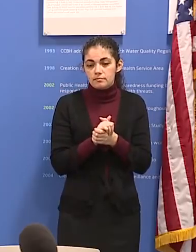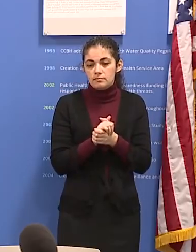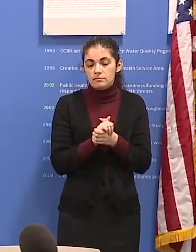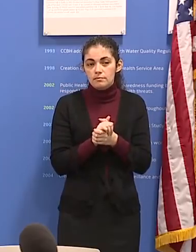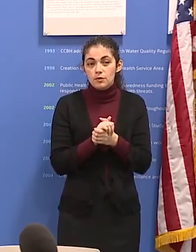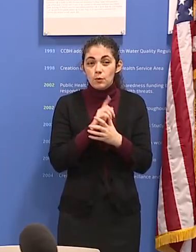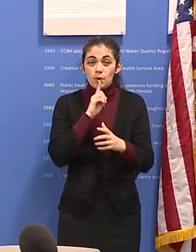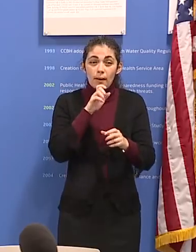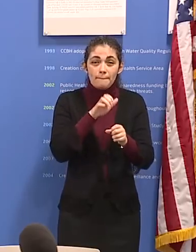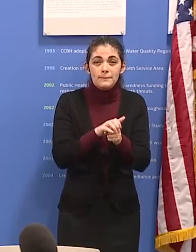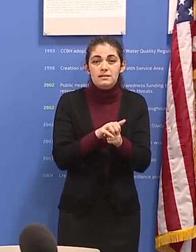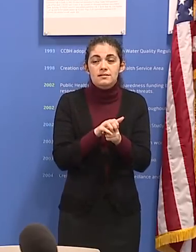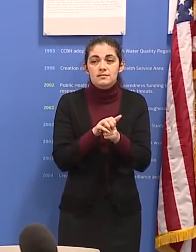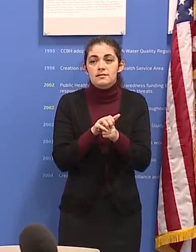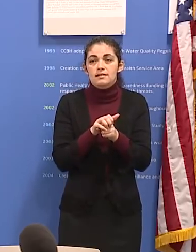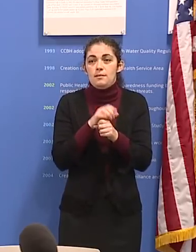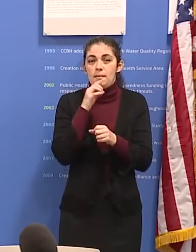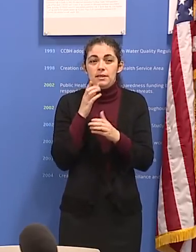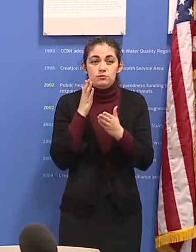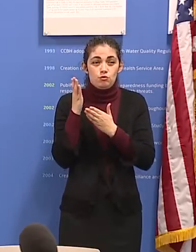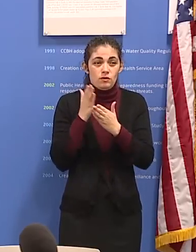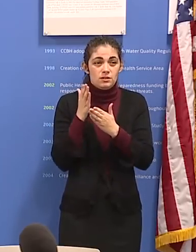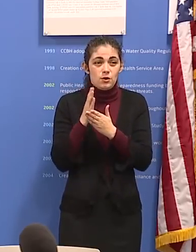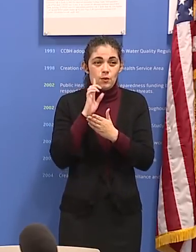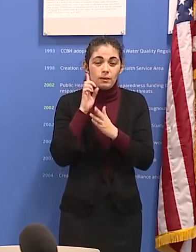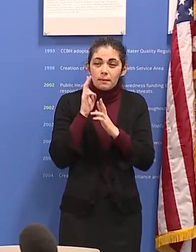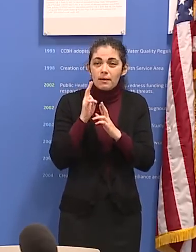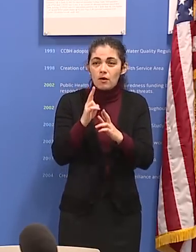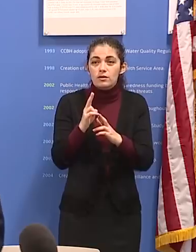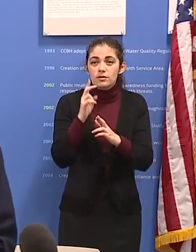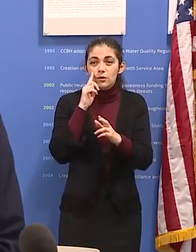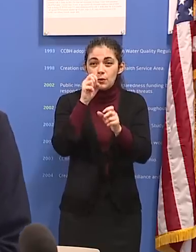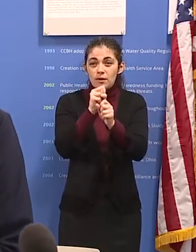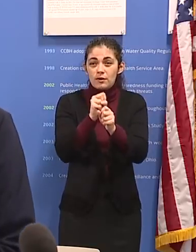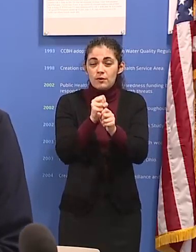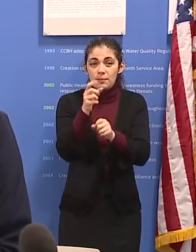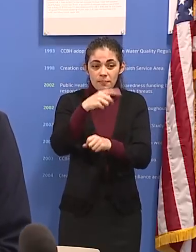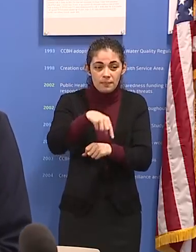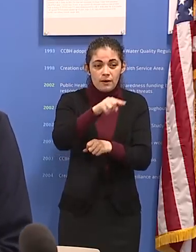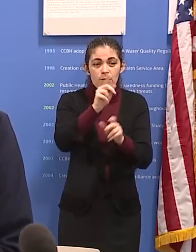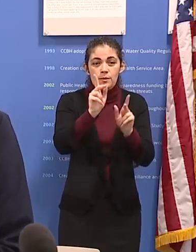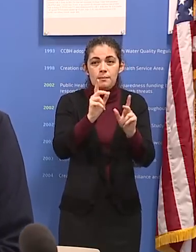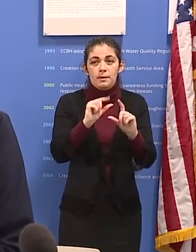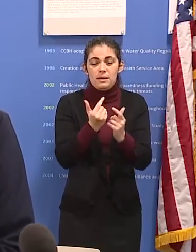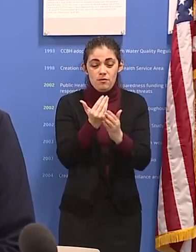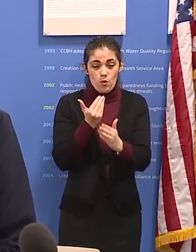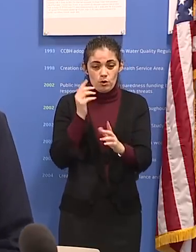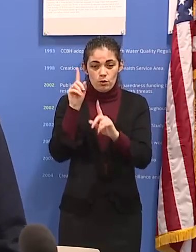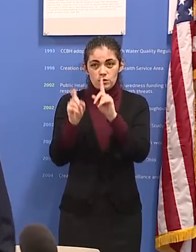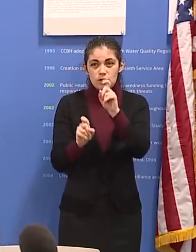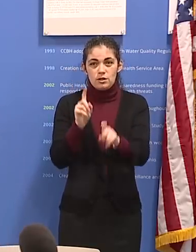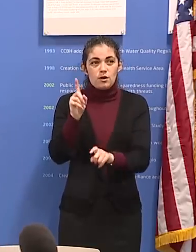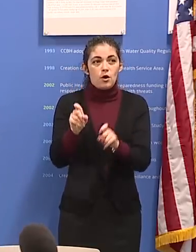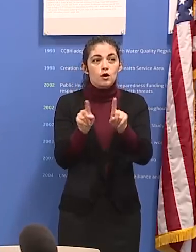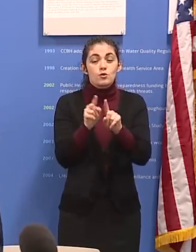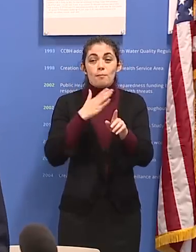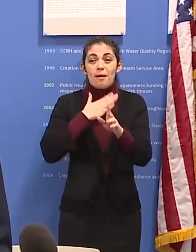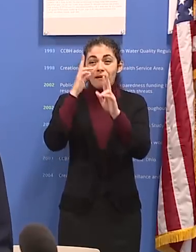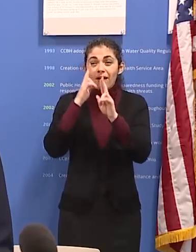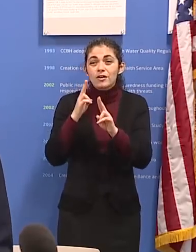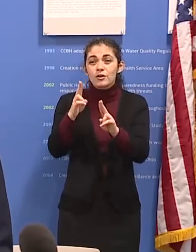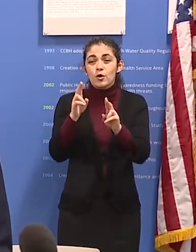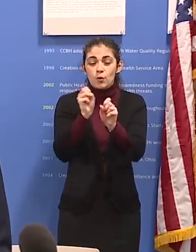committed public servants, and it's been my honor to work with them. I also want to say before we take questions, that it also has been my honor